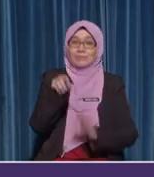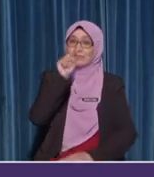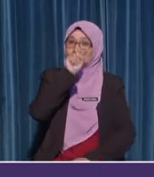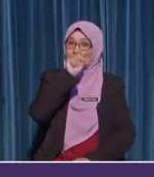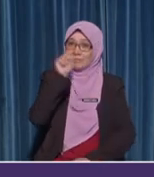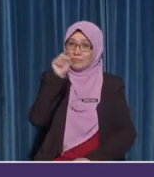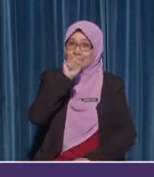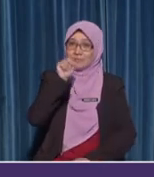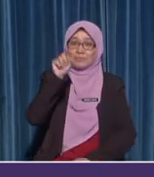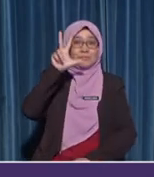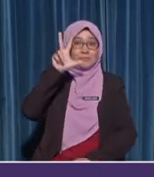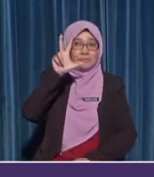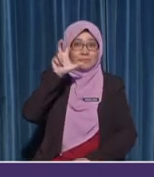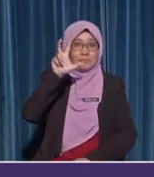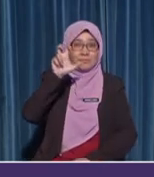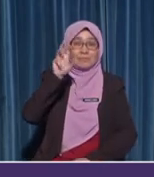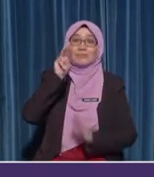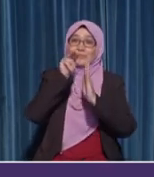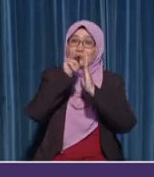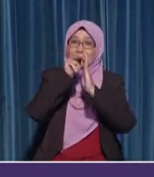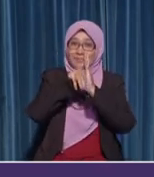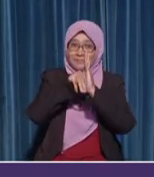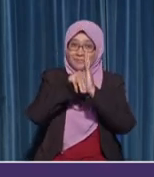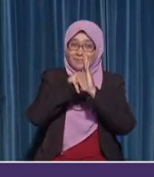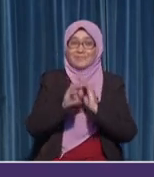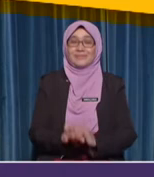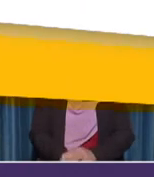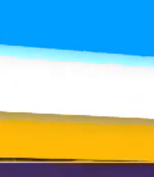to 30 minutes.